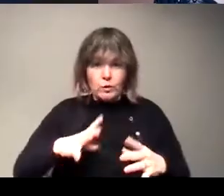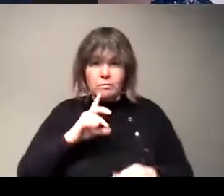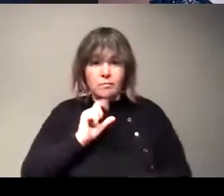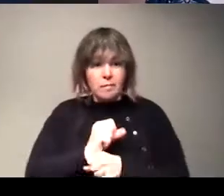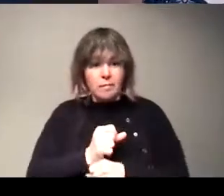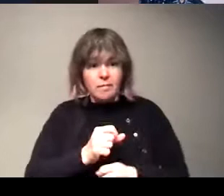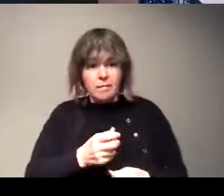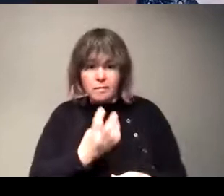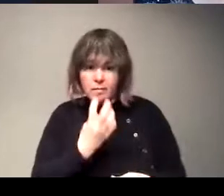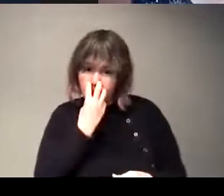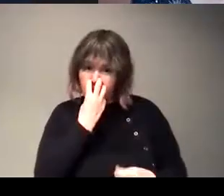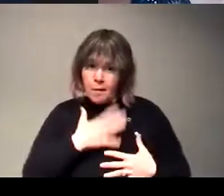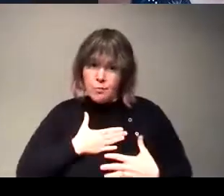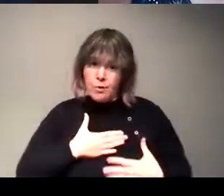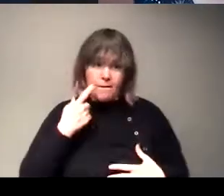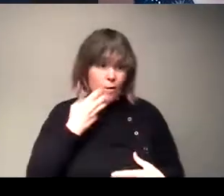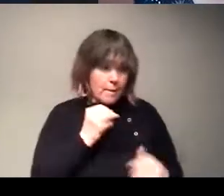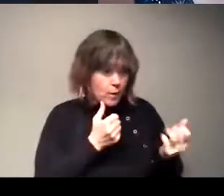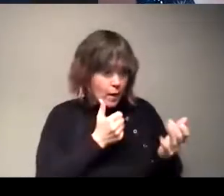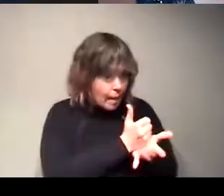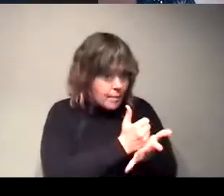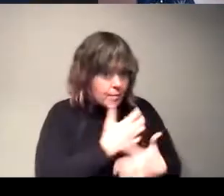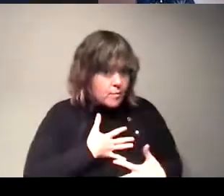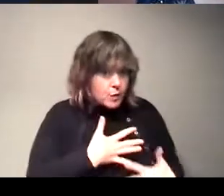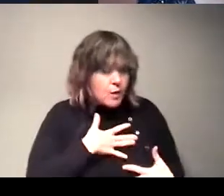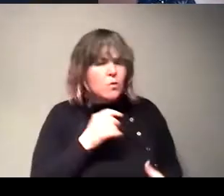breathing for him, or if it's like, you know, an assisted thing, or what the